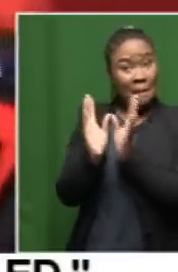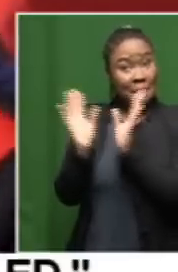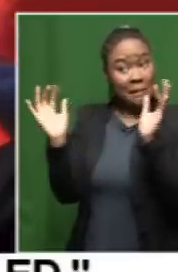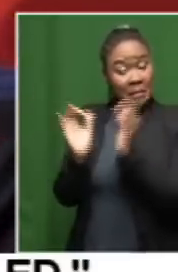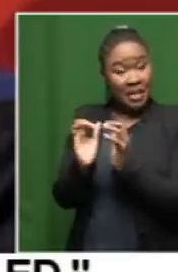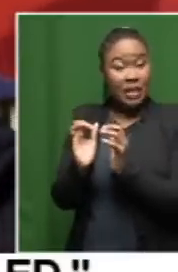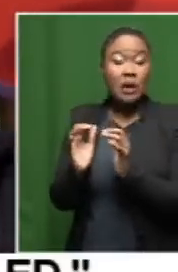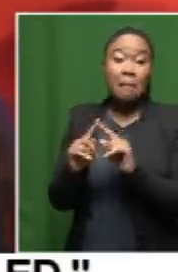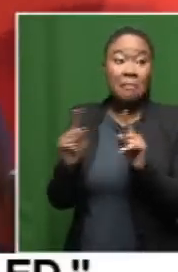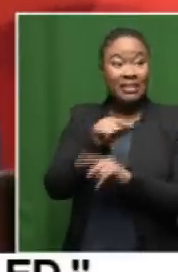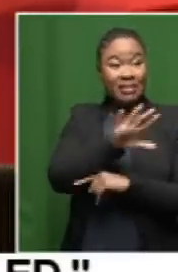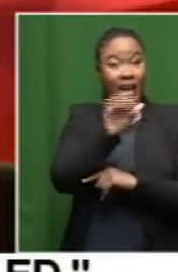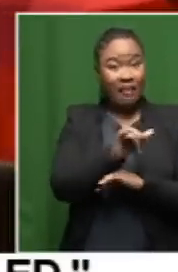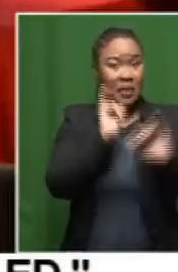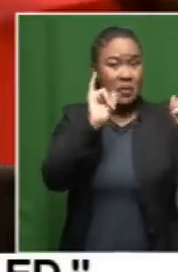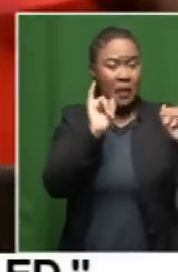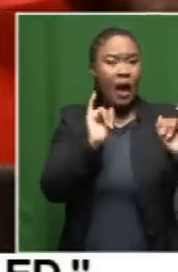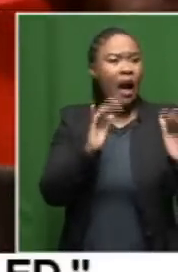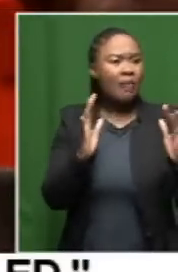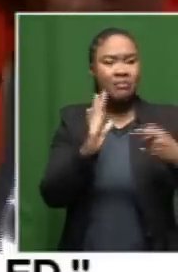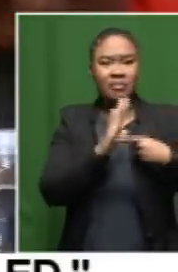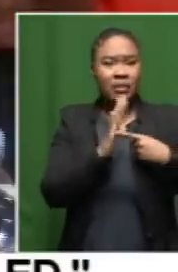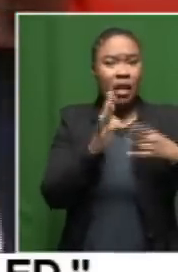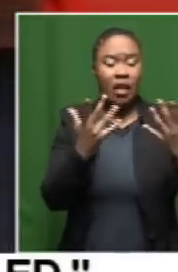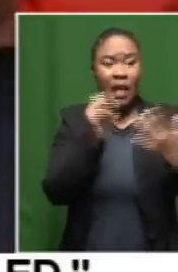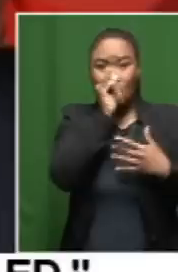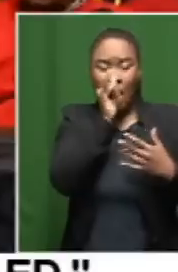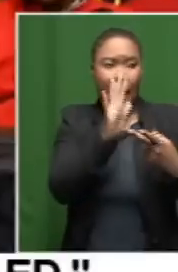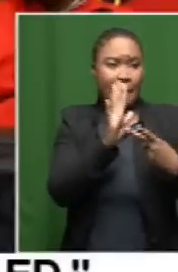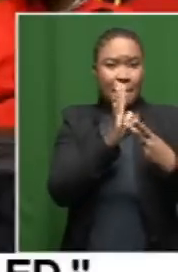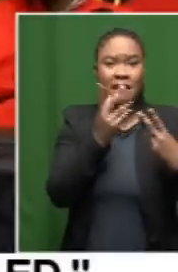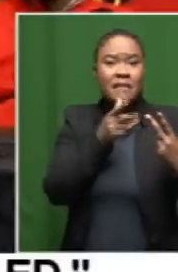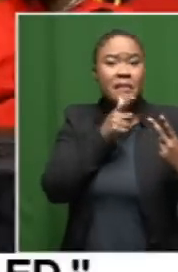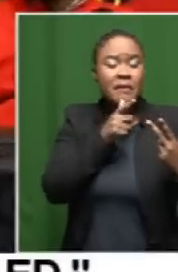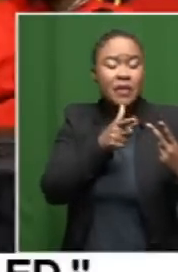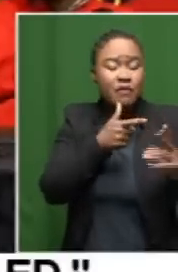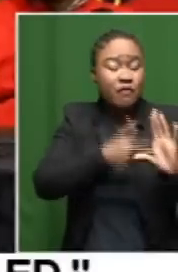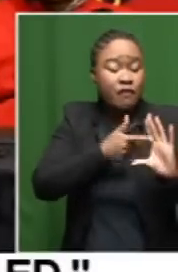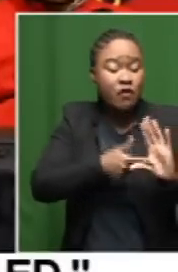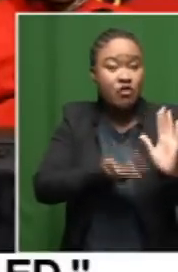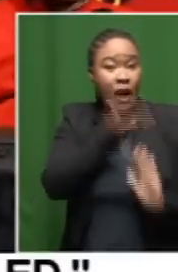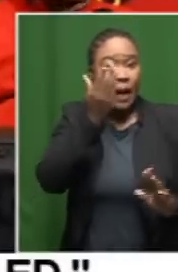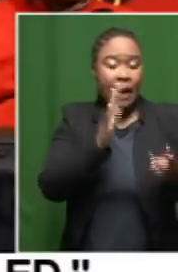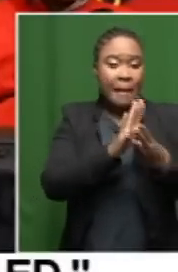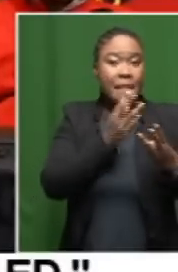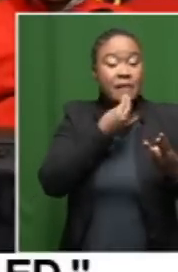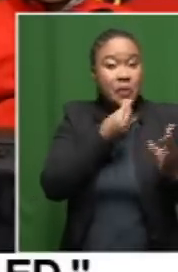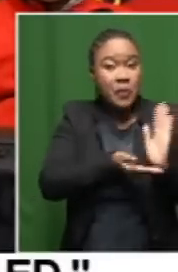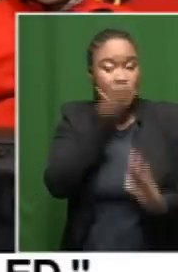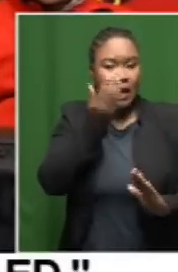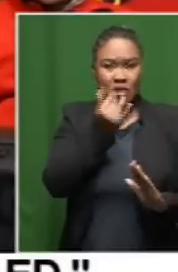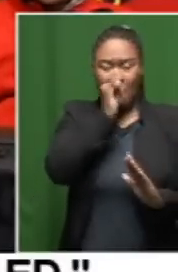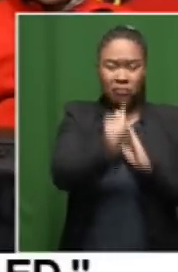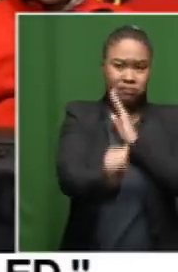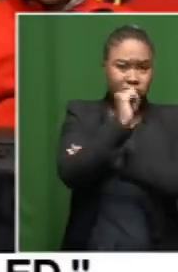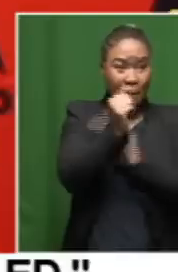crises. These include, of course, poverty, unemployment, record high food and petrol prices, high crime statistics, especially